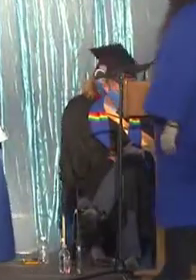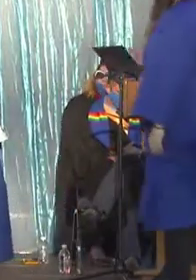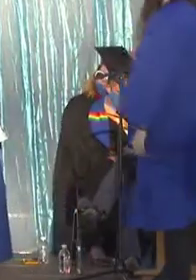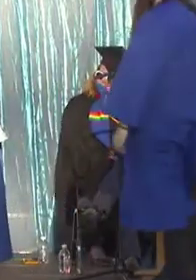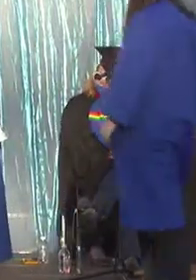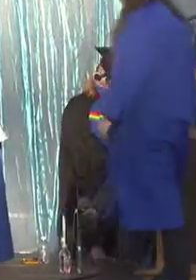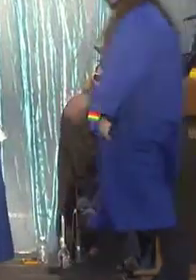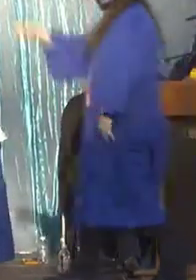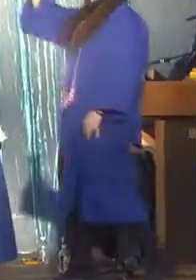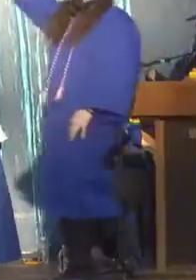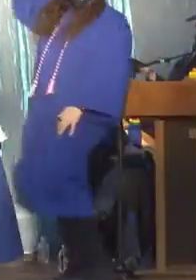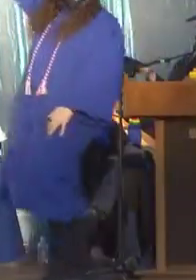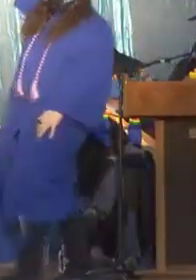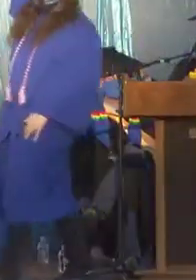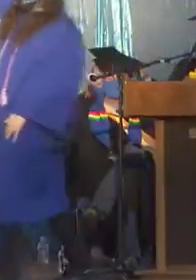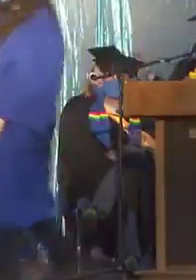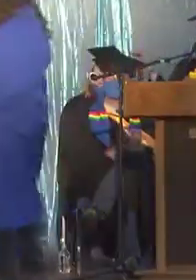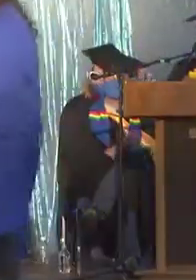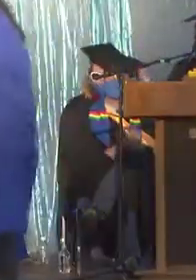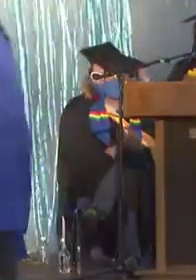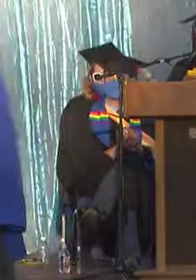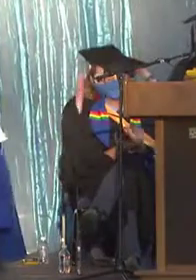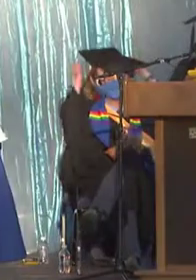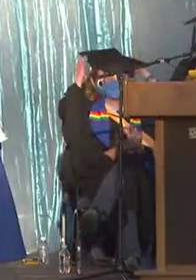Frank Bowers.